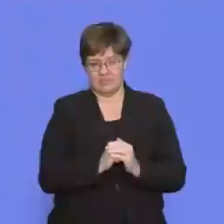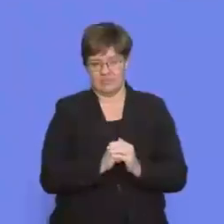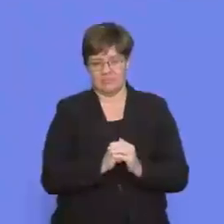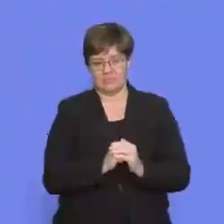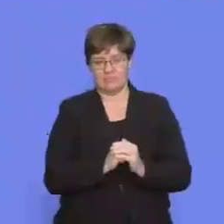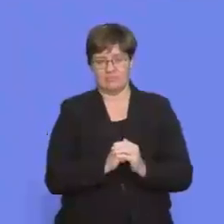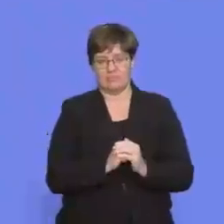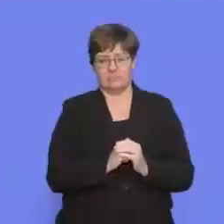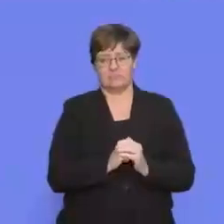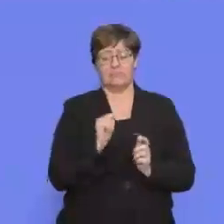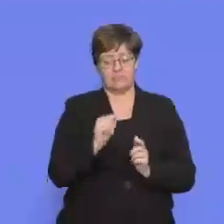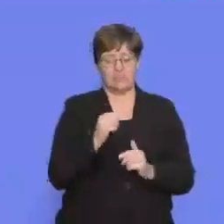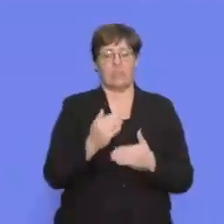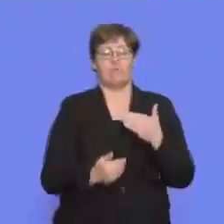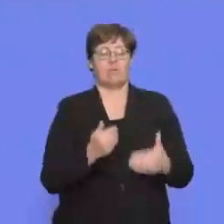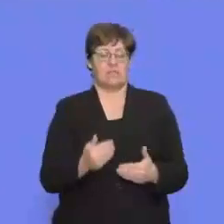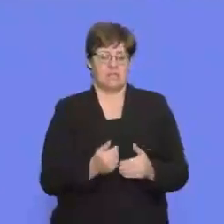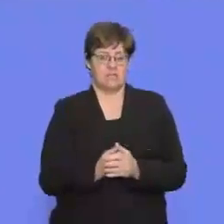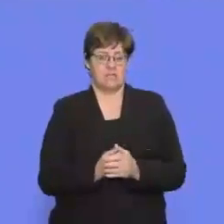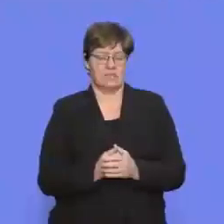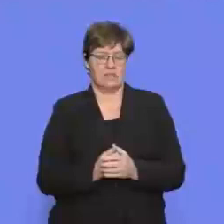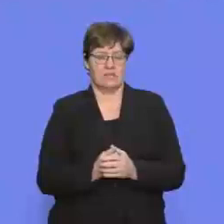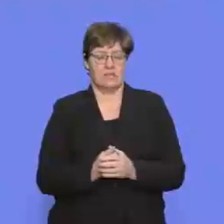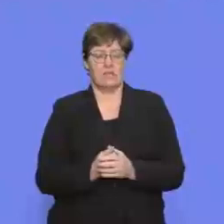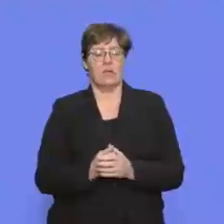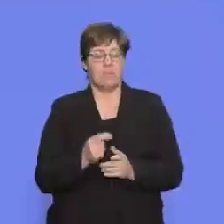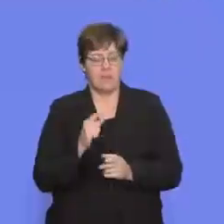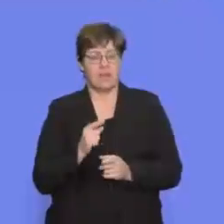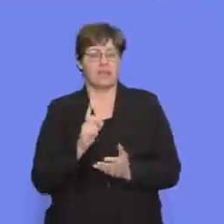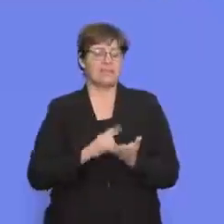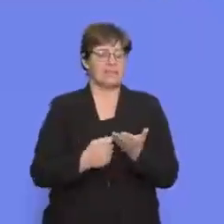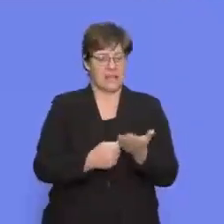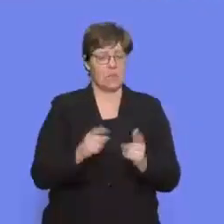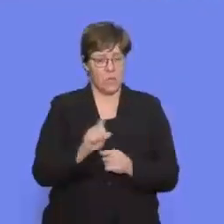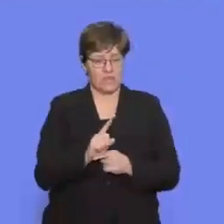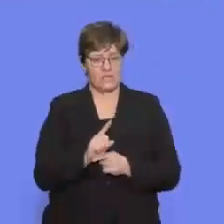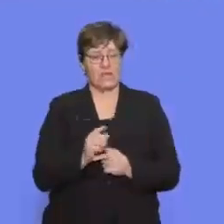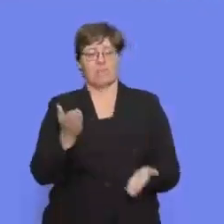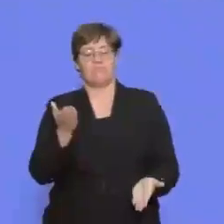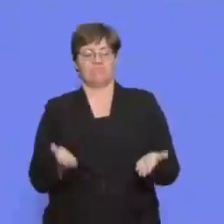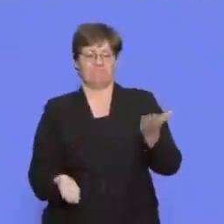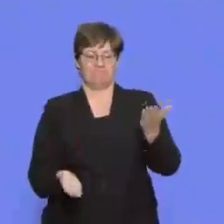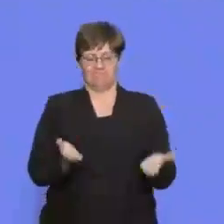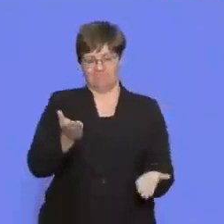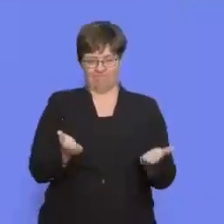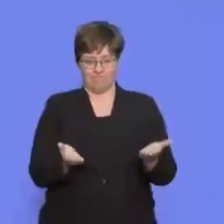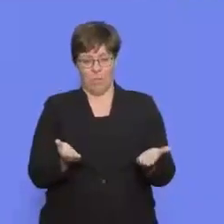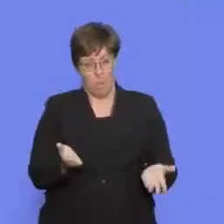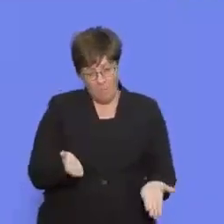process that will take us where we were talking about the homeostasis as a process